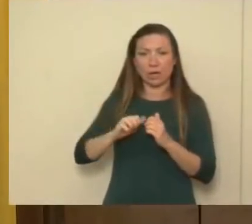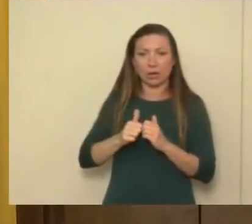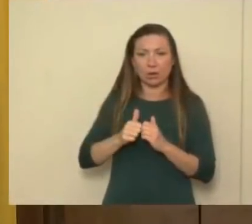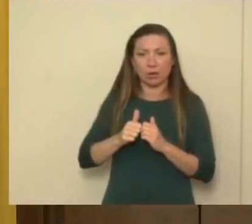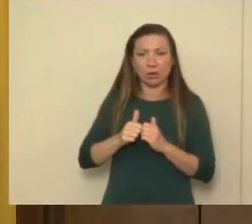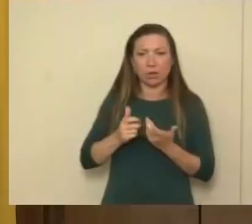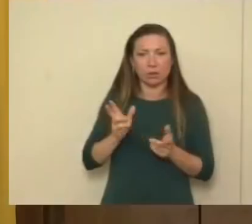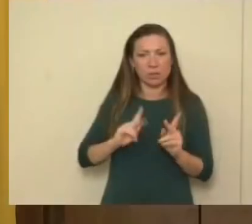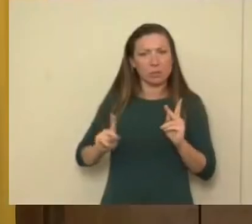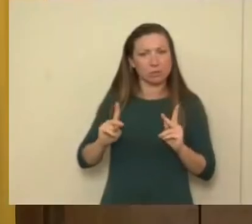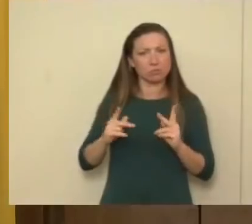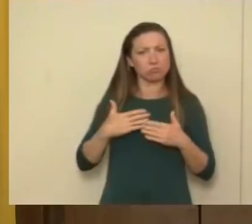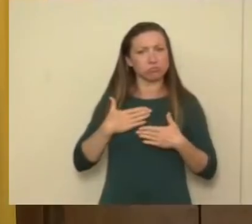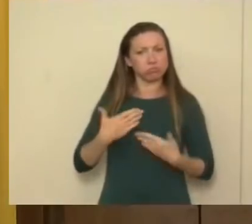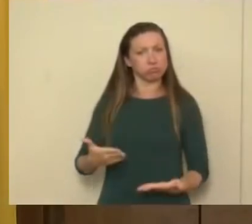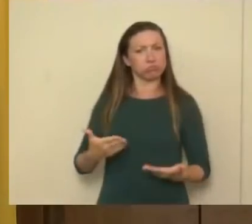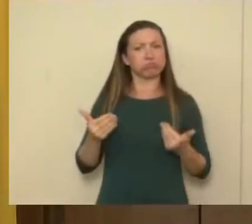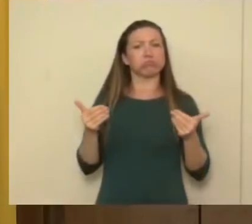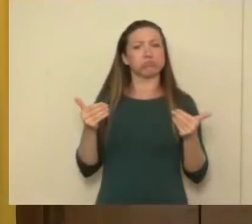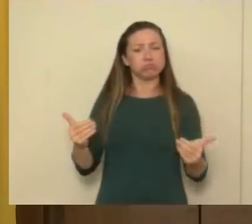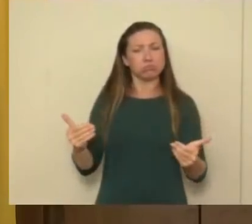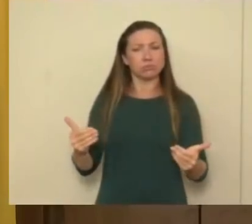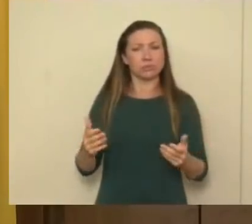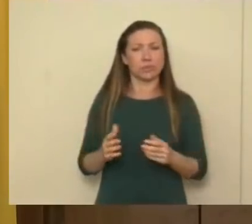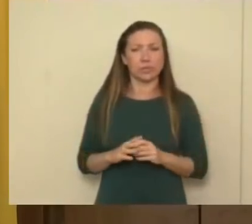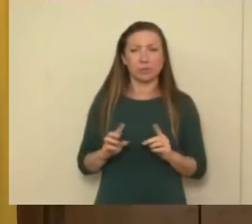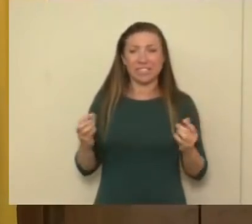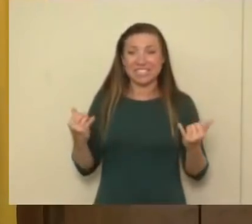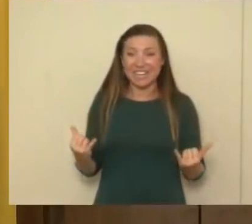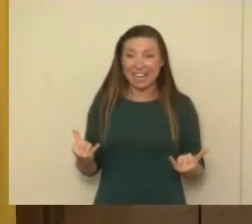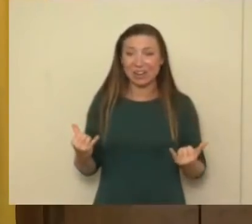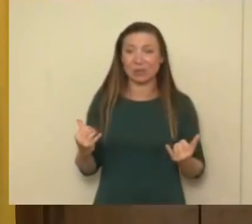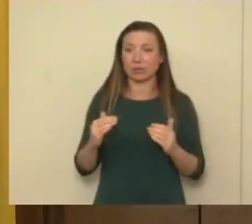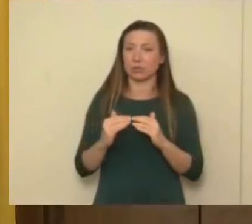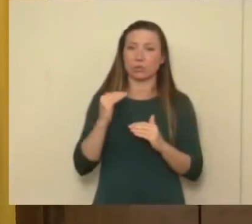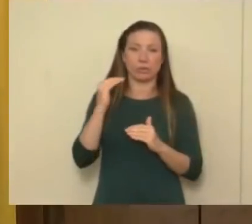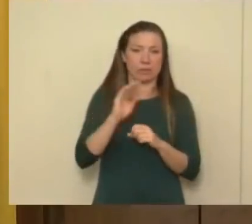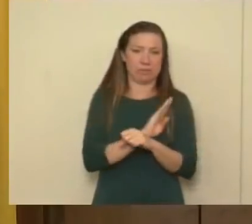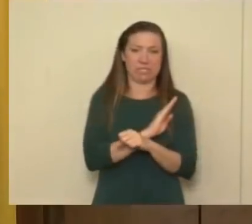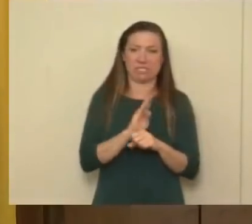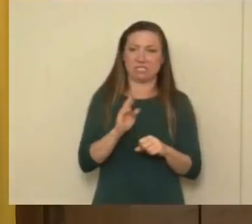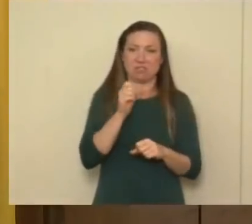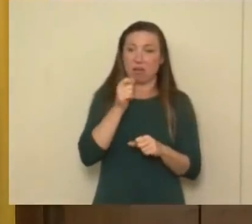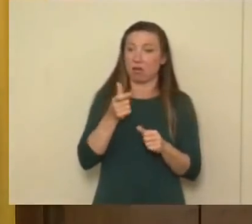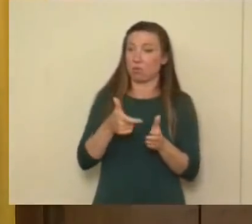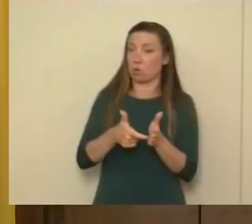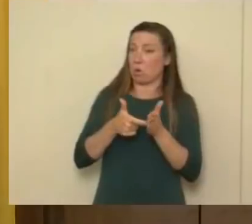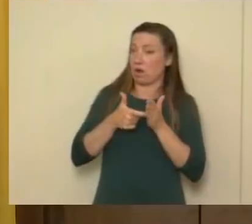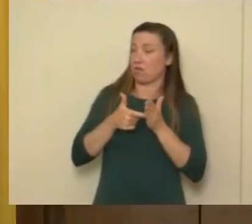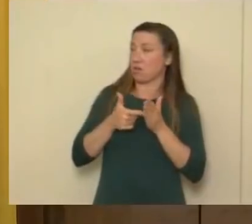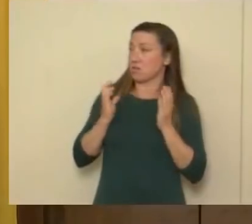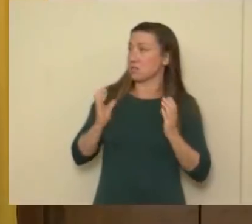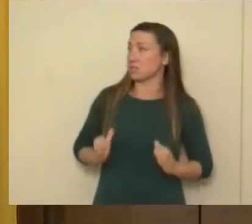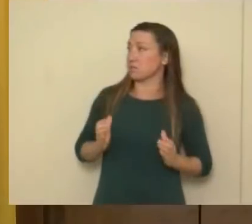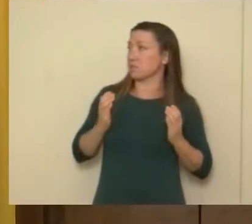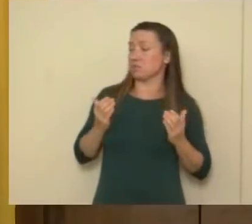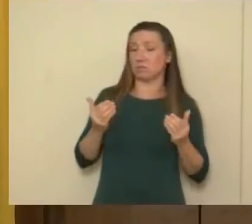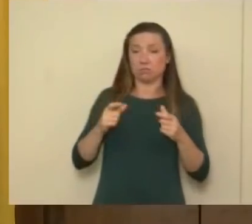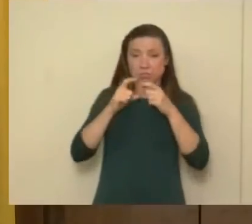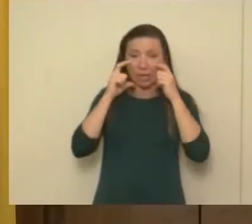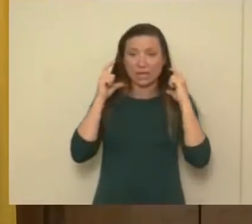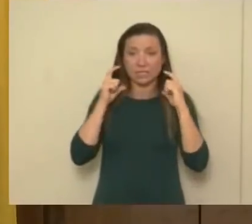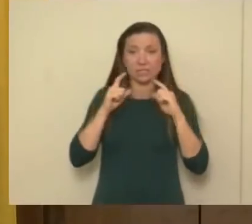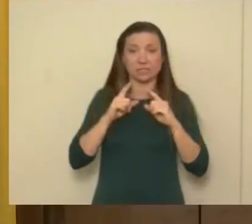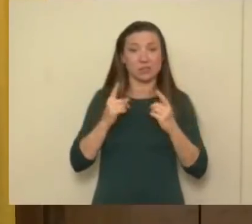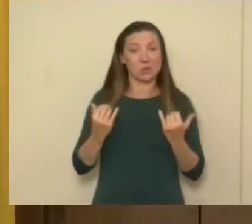we introduced risk. Too many businesses, you know, aren't asking folks to wear masks. So I'm now willing to